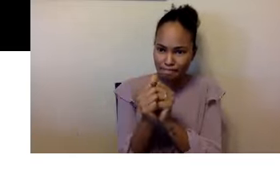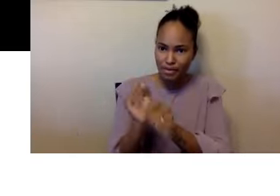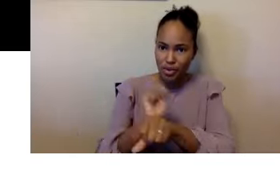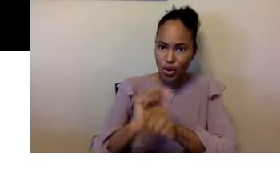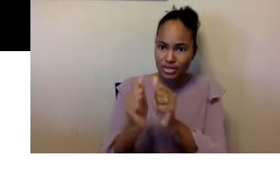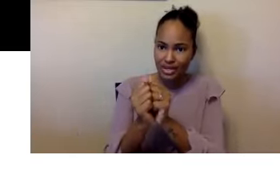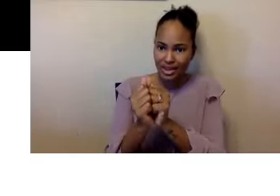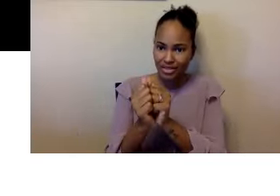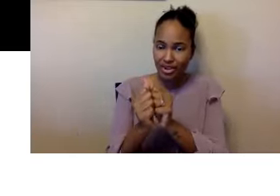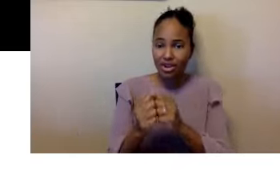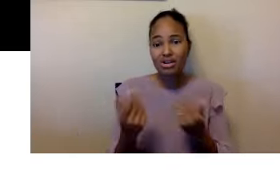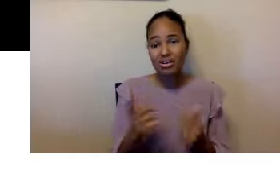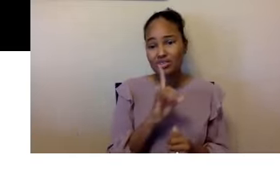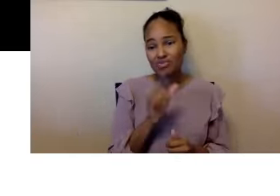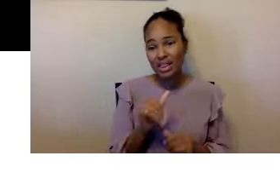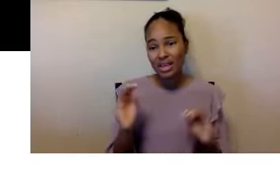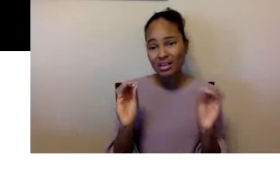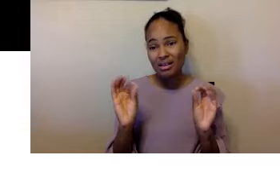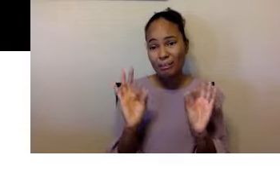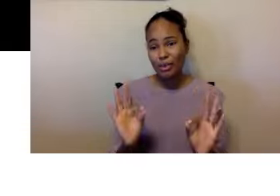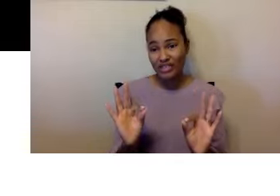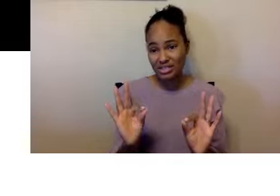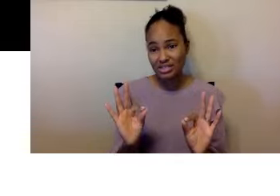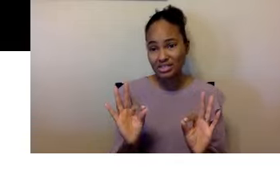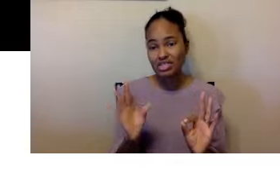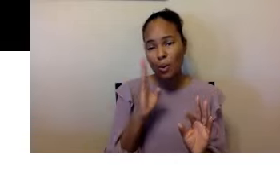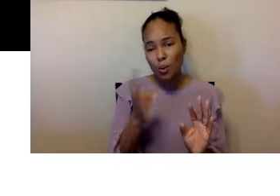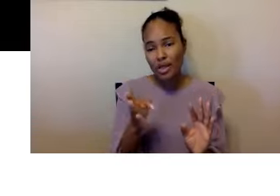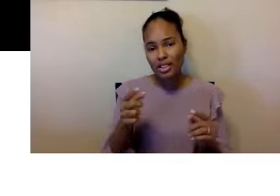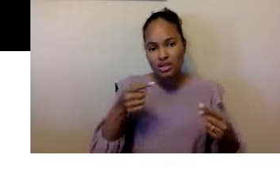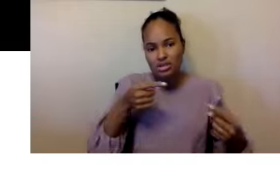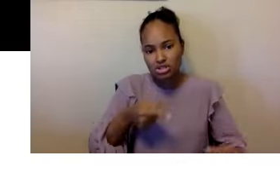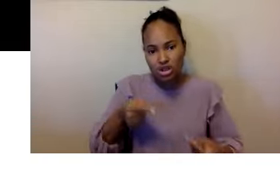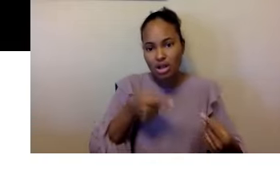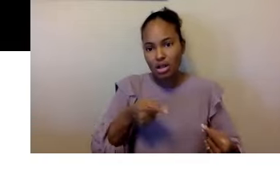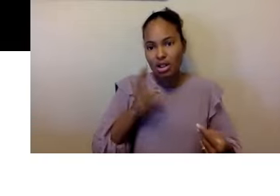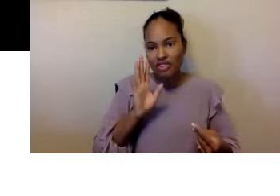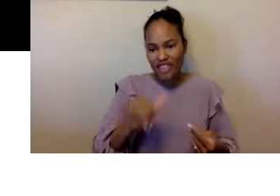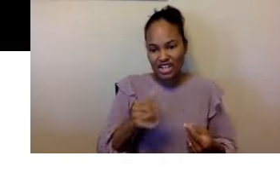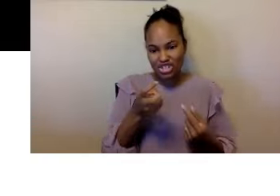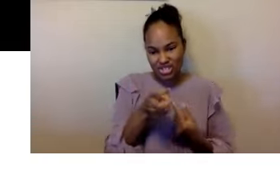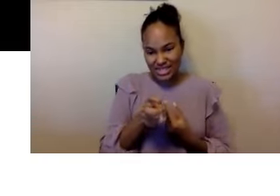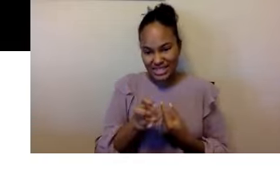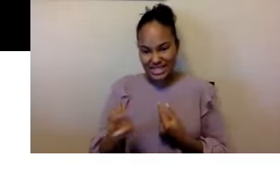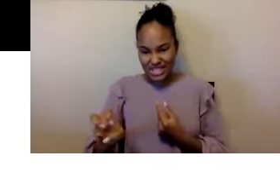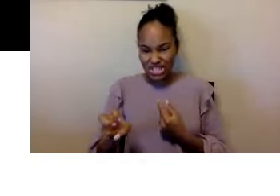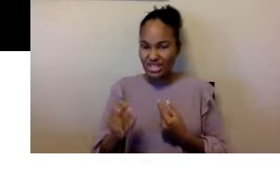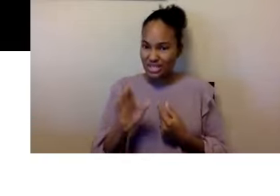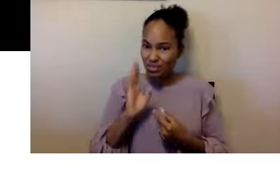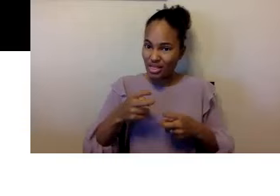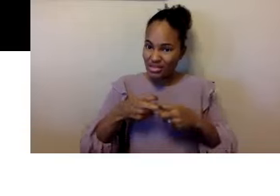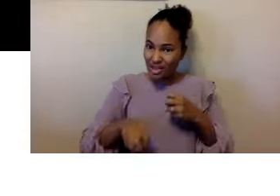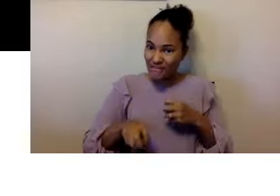none of us are perfect, so it's going to be a struggle and a transition. But if we can just do better about coming